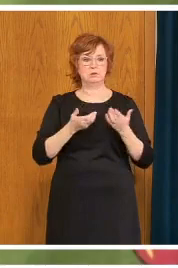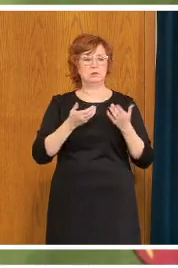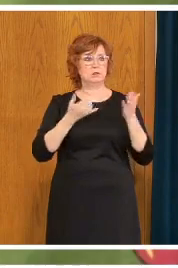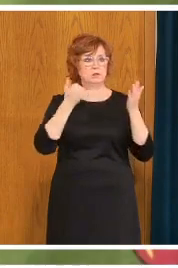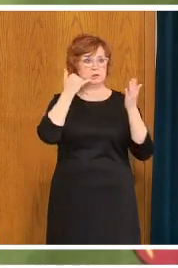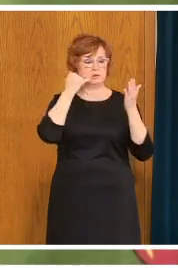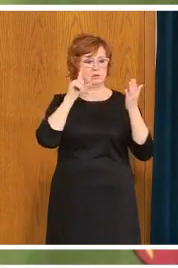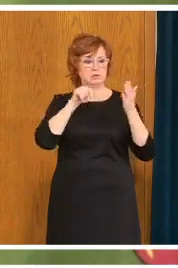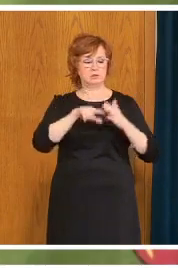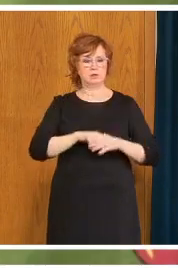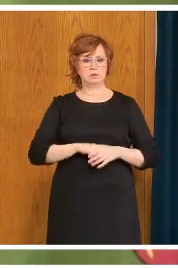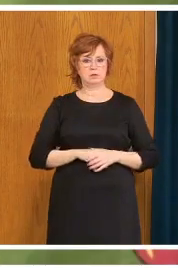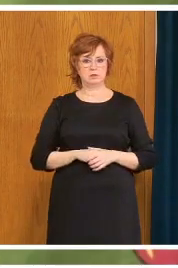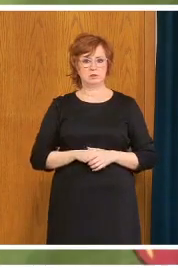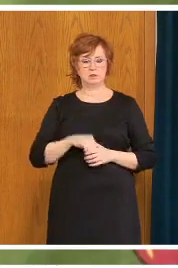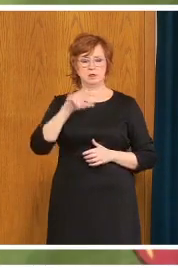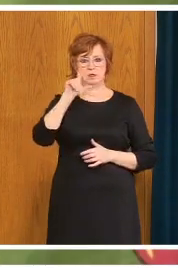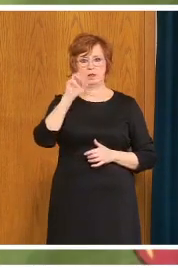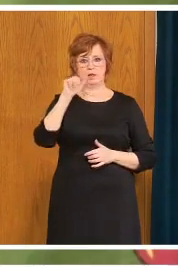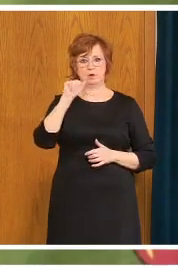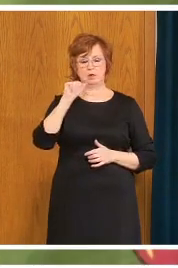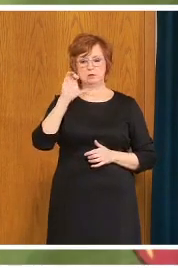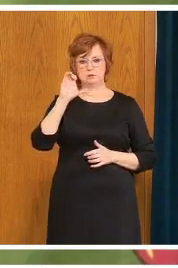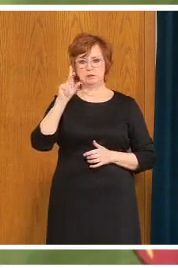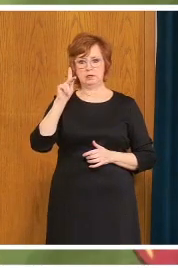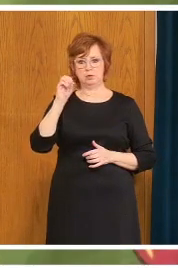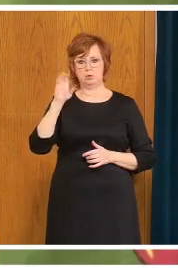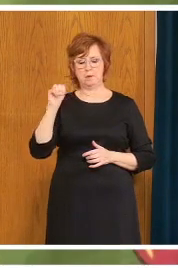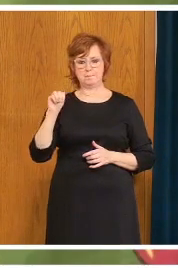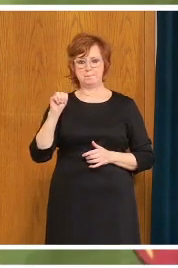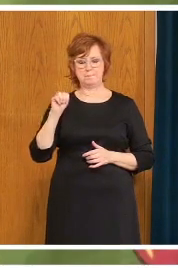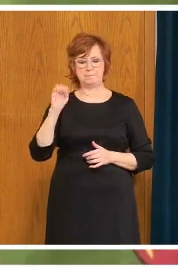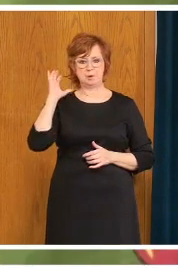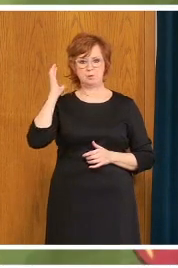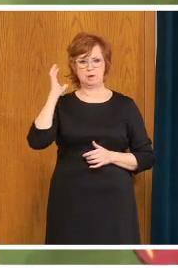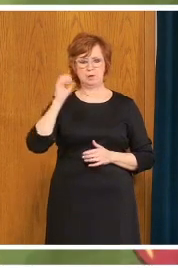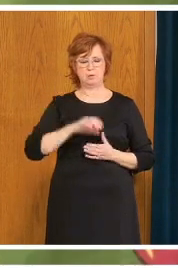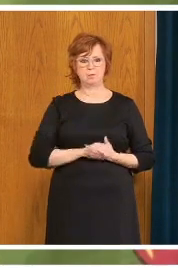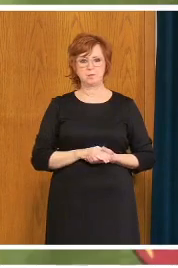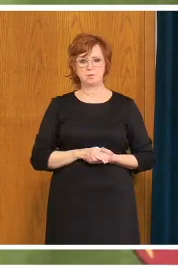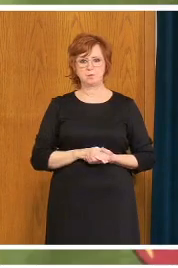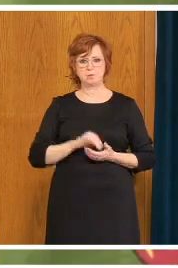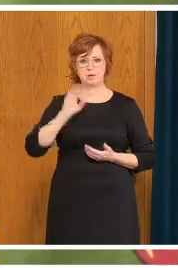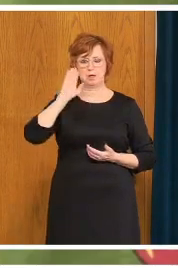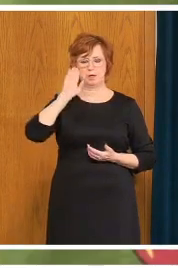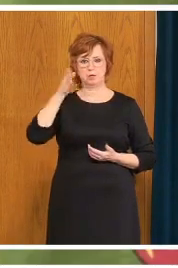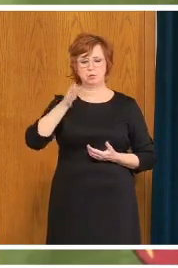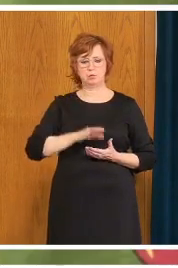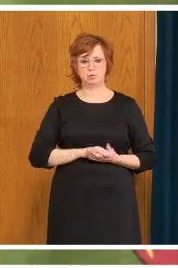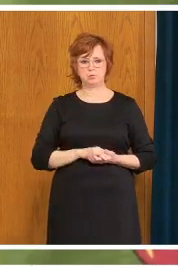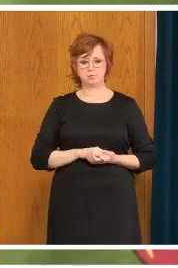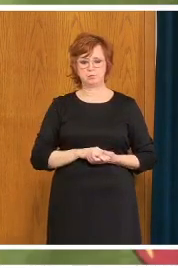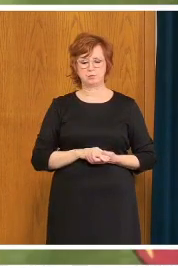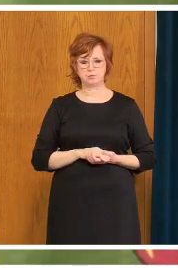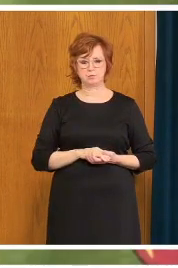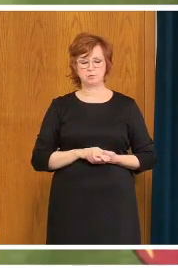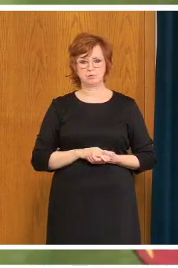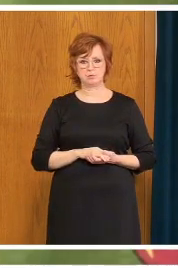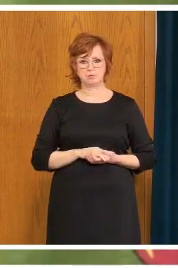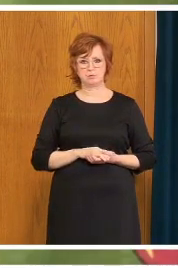We have Laura Fominoff with CKOM. Hi there. Thank you so much for taking my question.